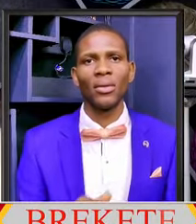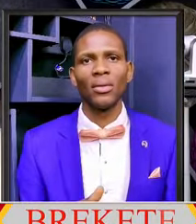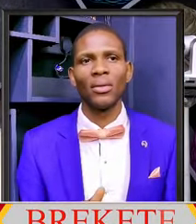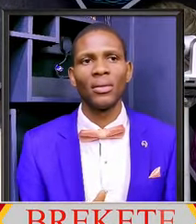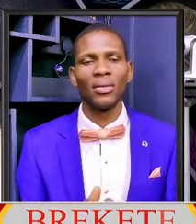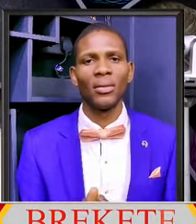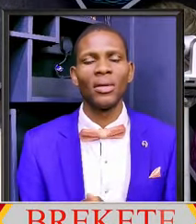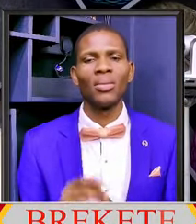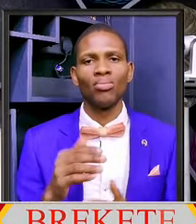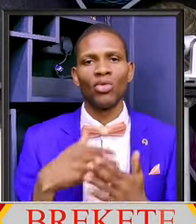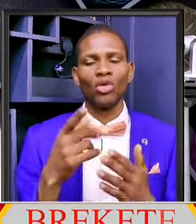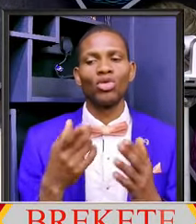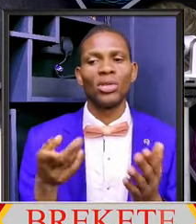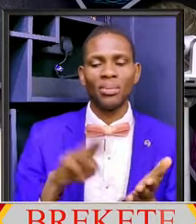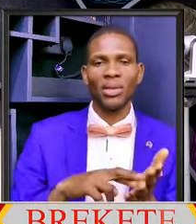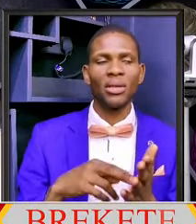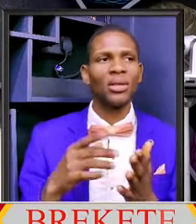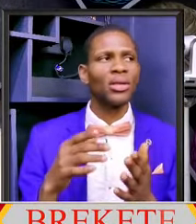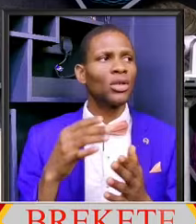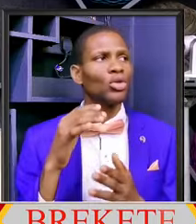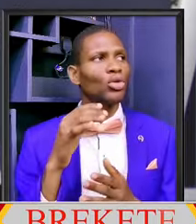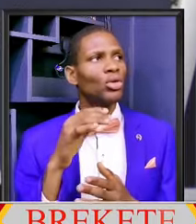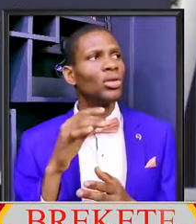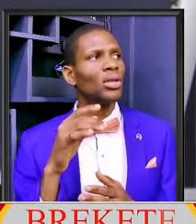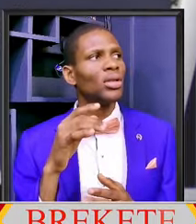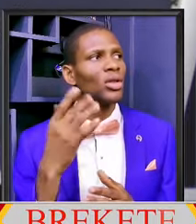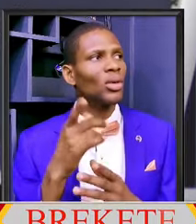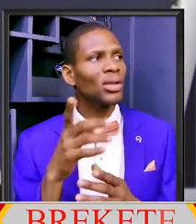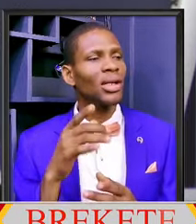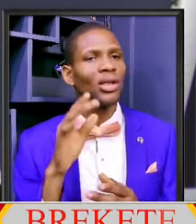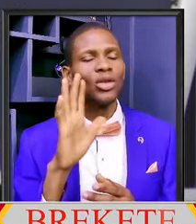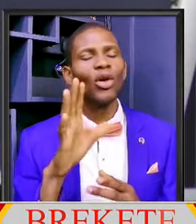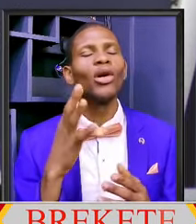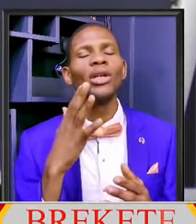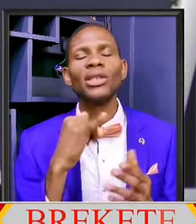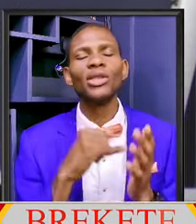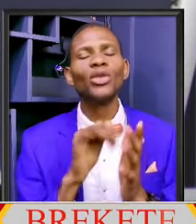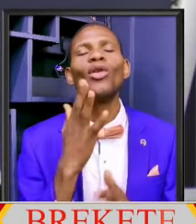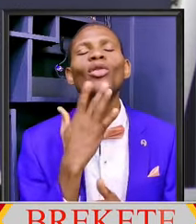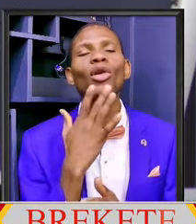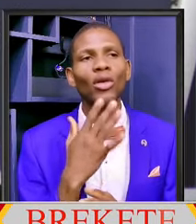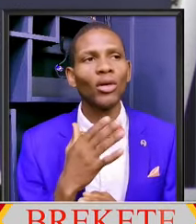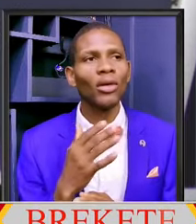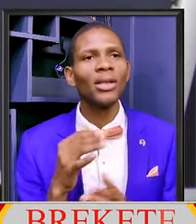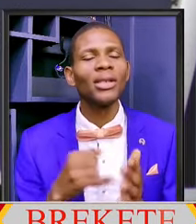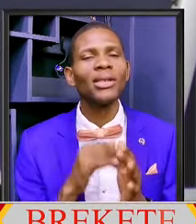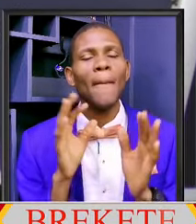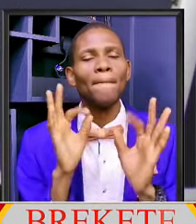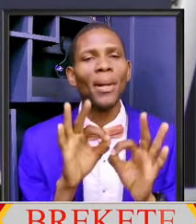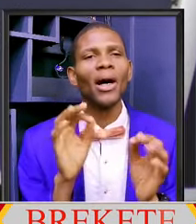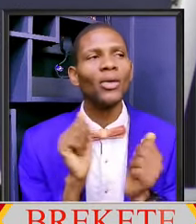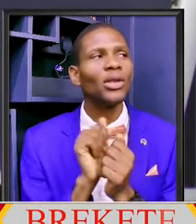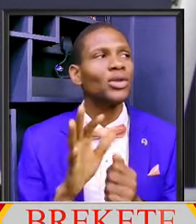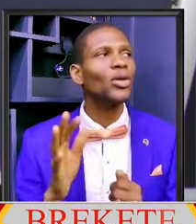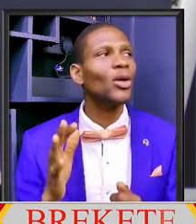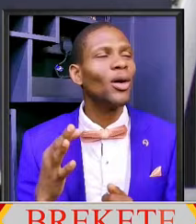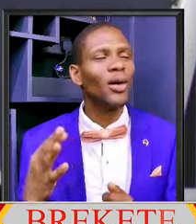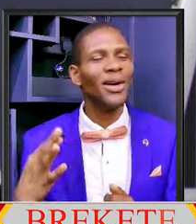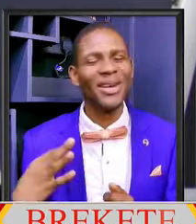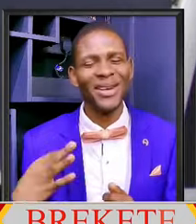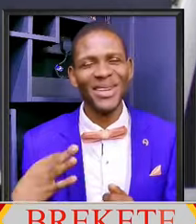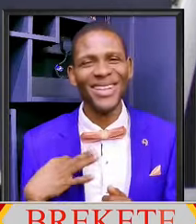070-85-16-06-94. Before you go, repeat, I'm Tuna Ishaya, say, is your color, my ordinary president, match with your dress?